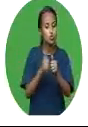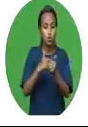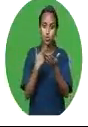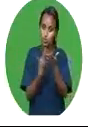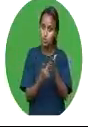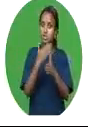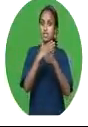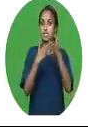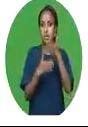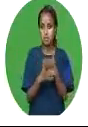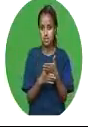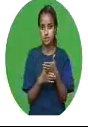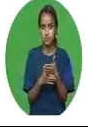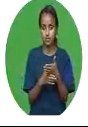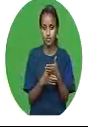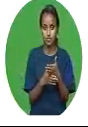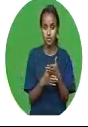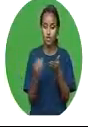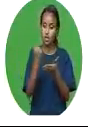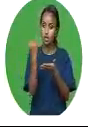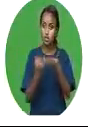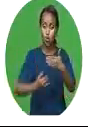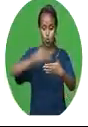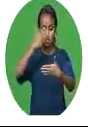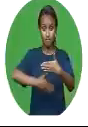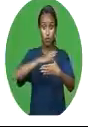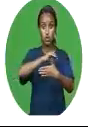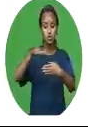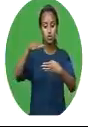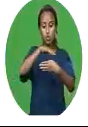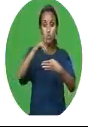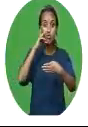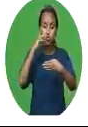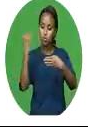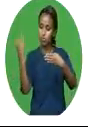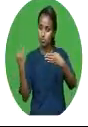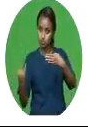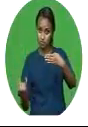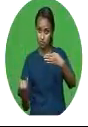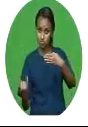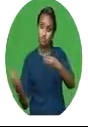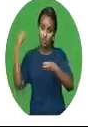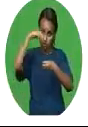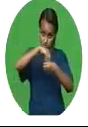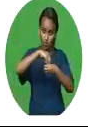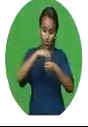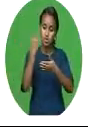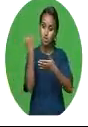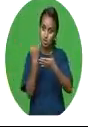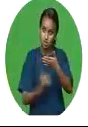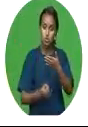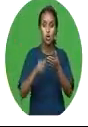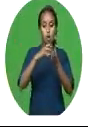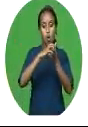following steps. Draw the front and top views of the prism. Also, draw the